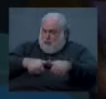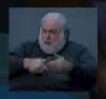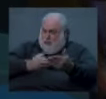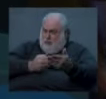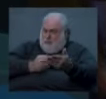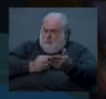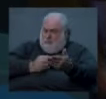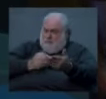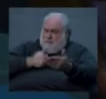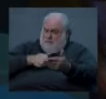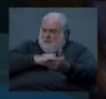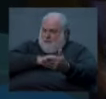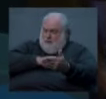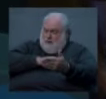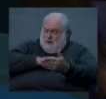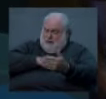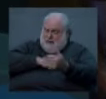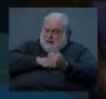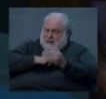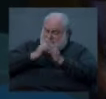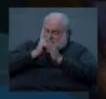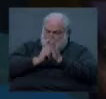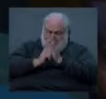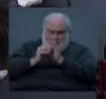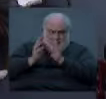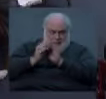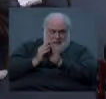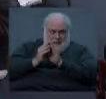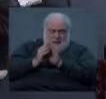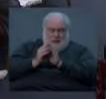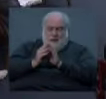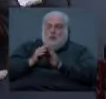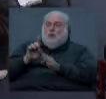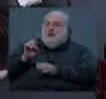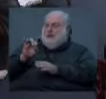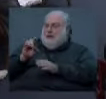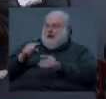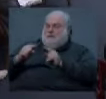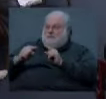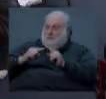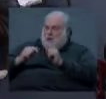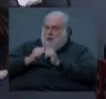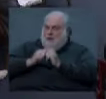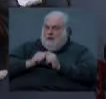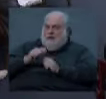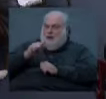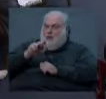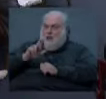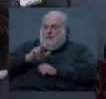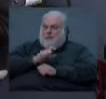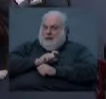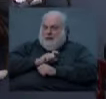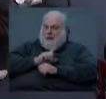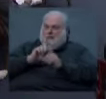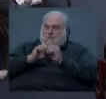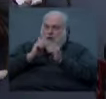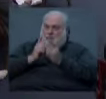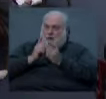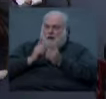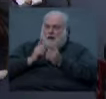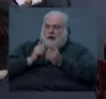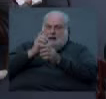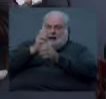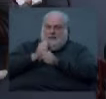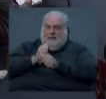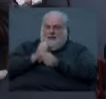us at the agenda meeting? Yes, ma'am. I had a conversation with the Little Rock Police Department and got the information that we did need, and